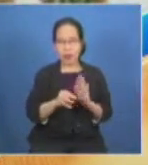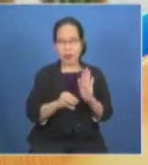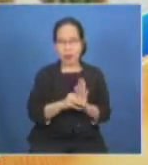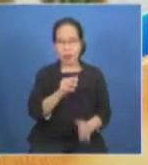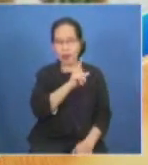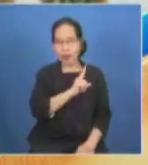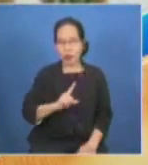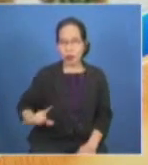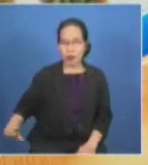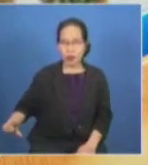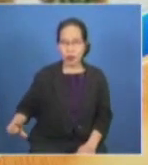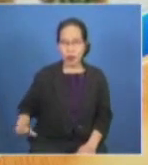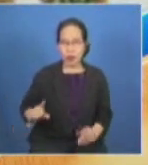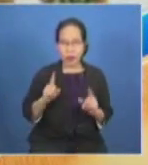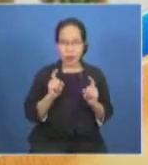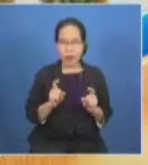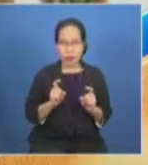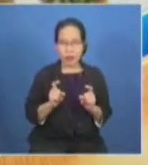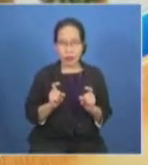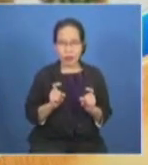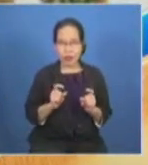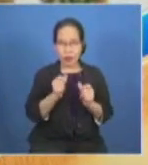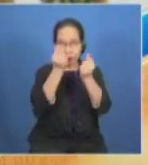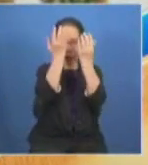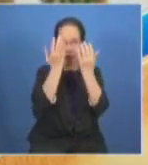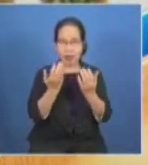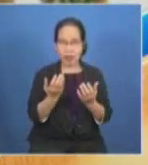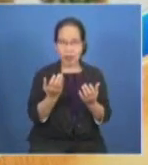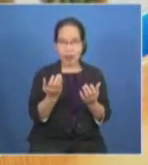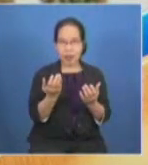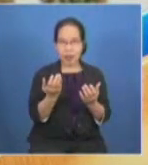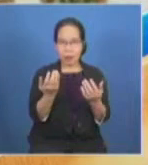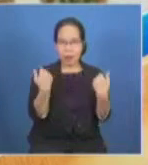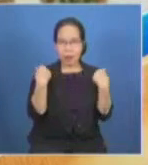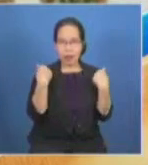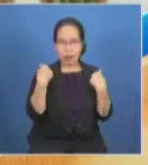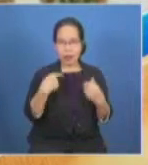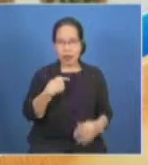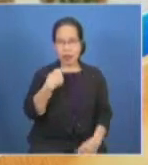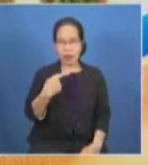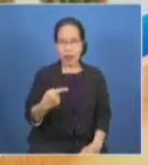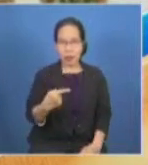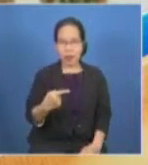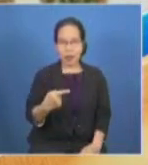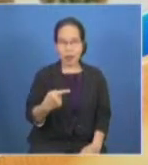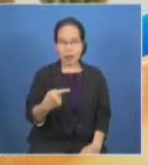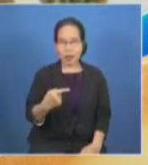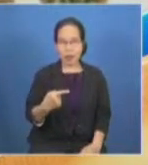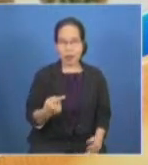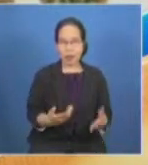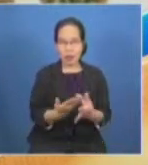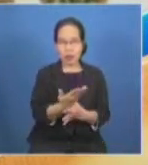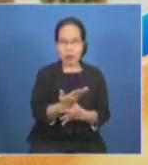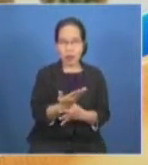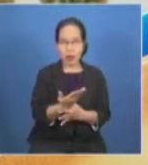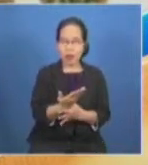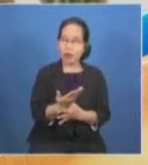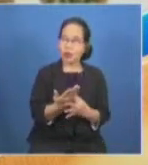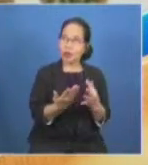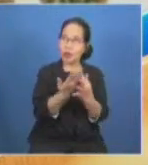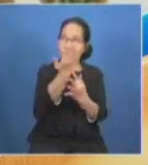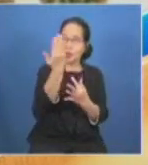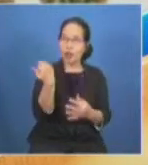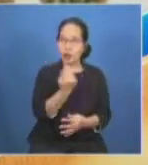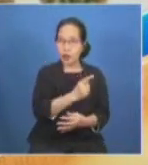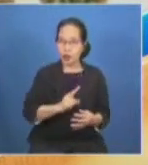dapat naman natin the commandments written si mayroon naman pong sinasabi na that we should obey because there